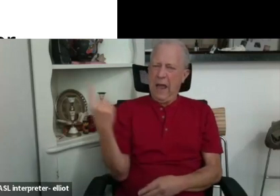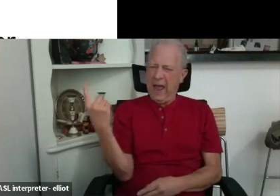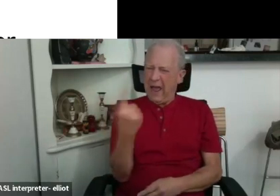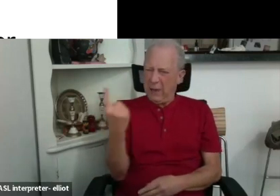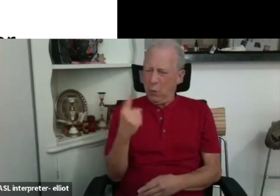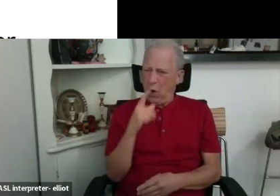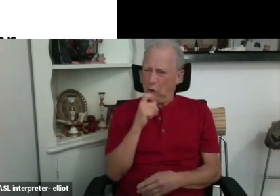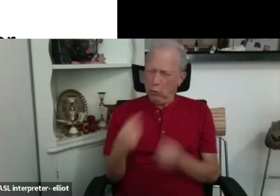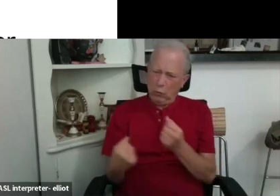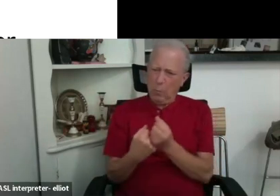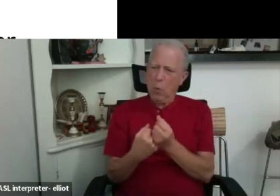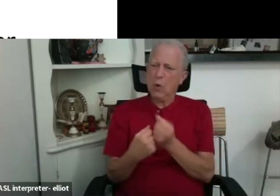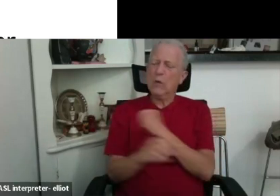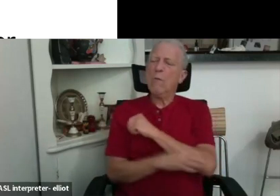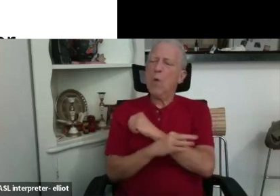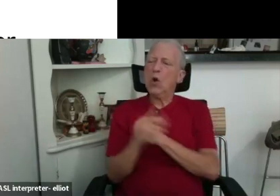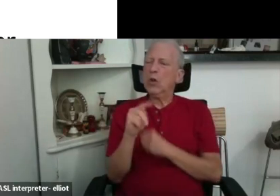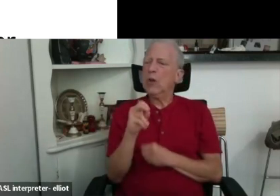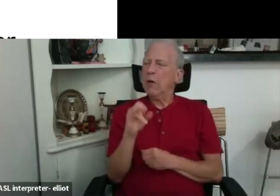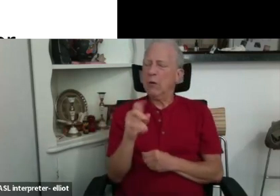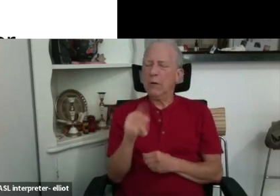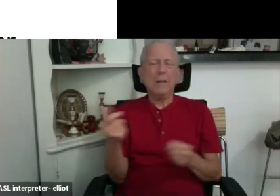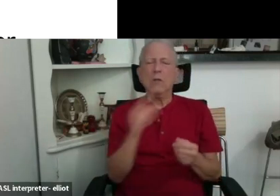terrorist individuals or organizations. So it's a pretty broad